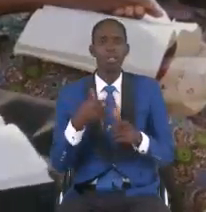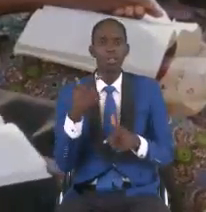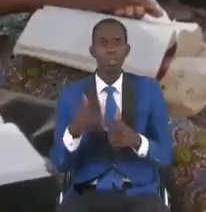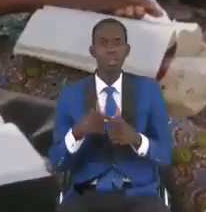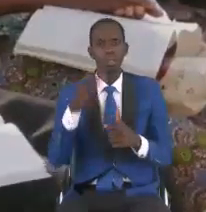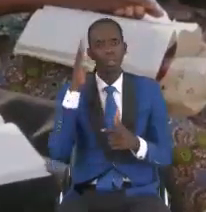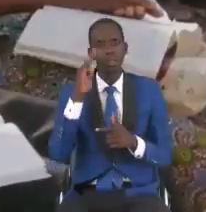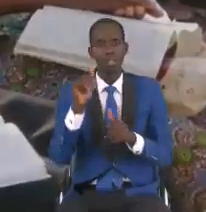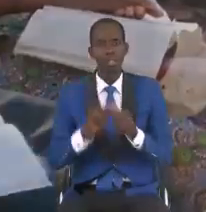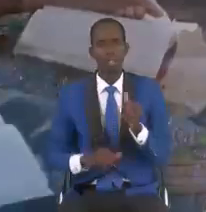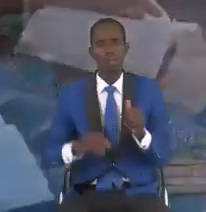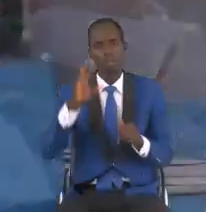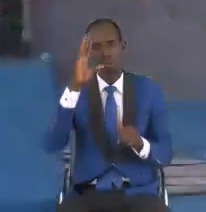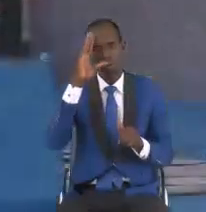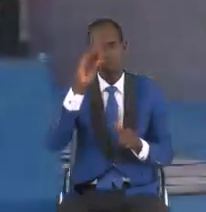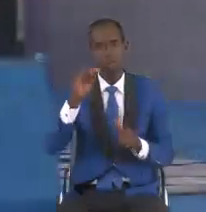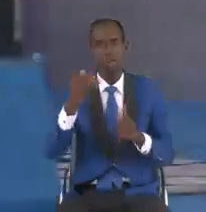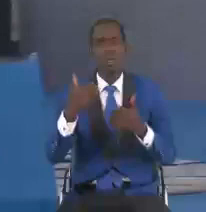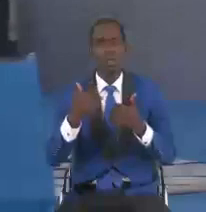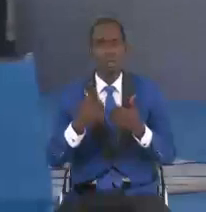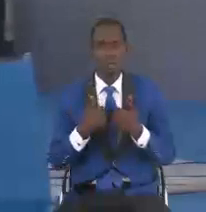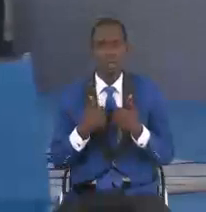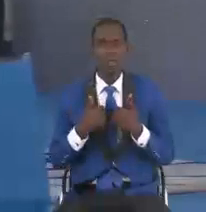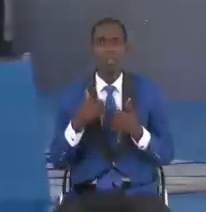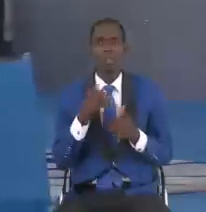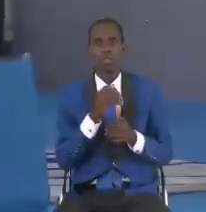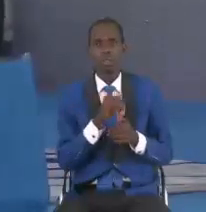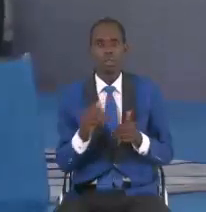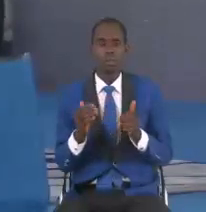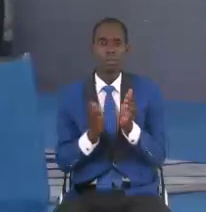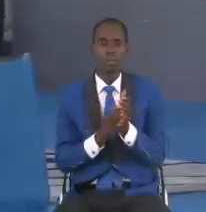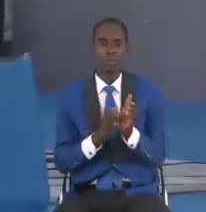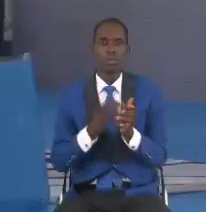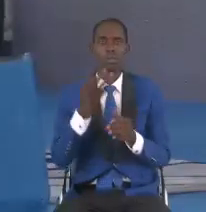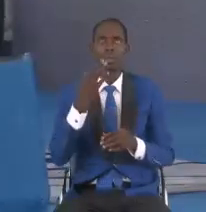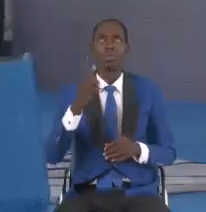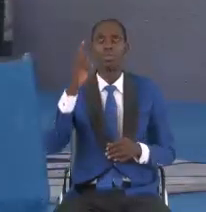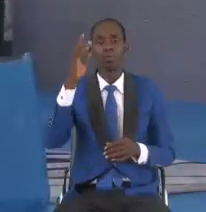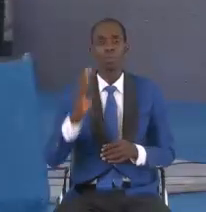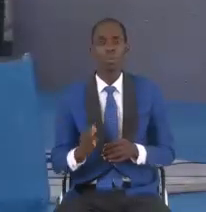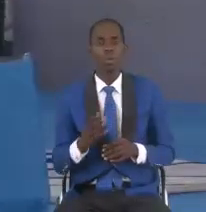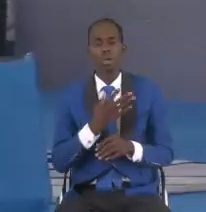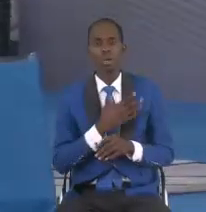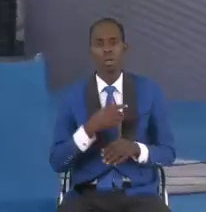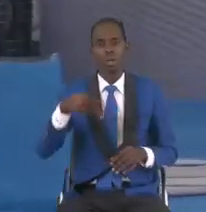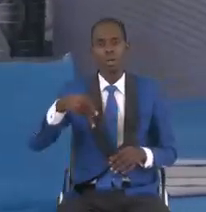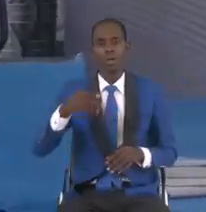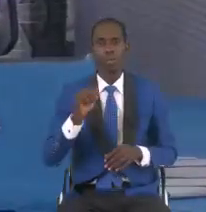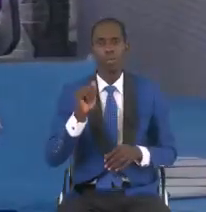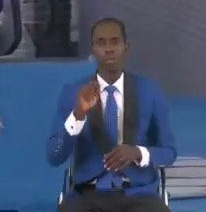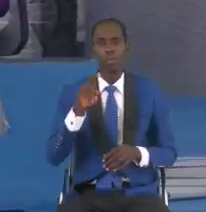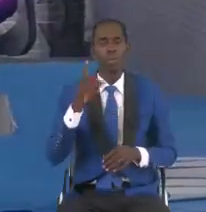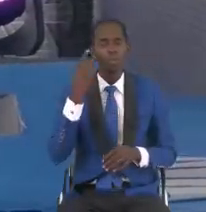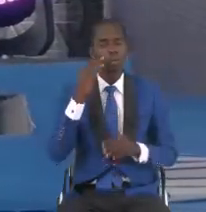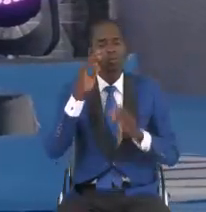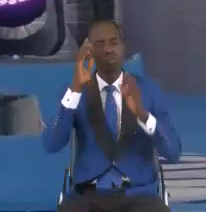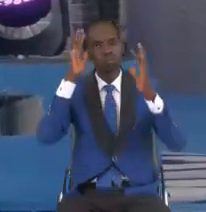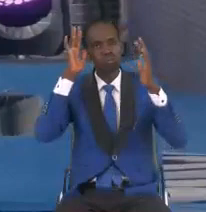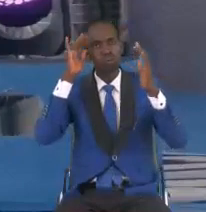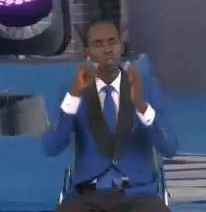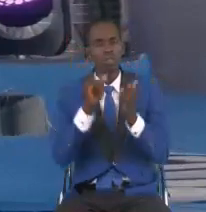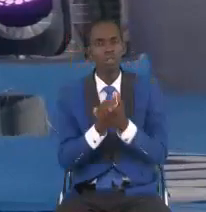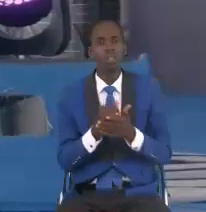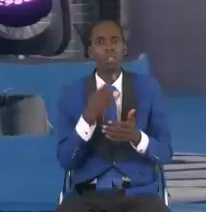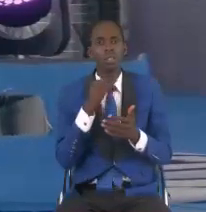man have the praise of God. And Paul the apostle was looking forward to that. He said, all I